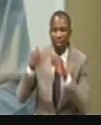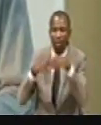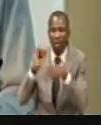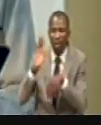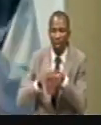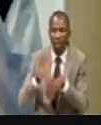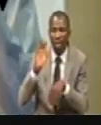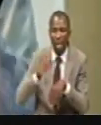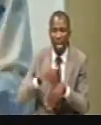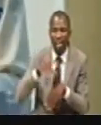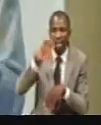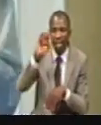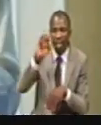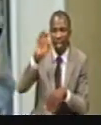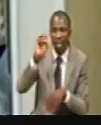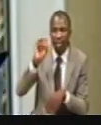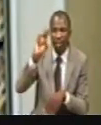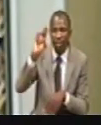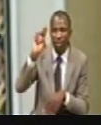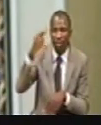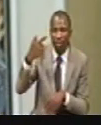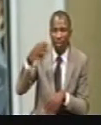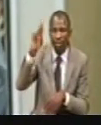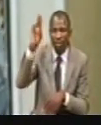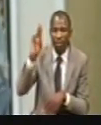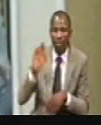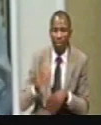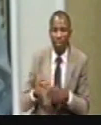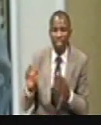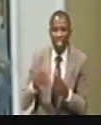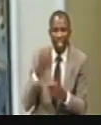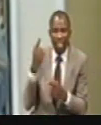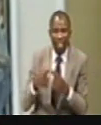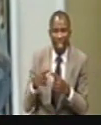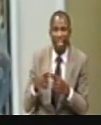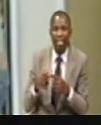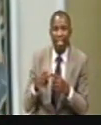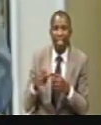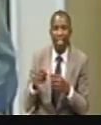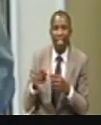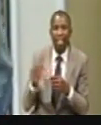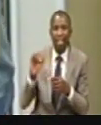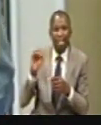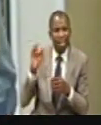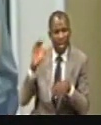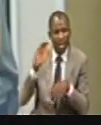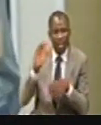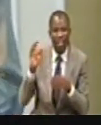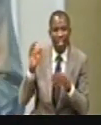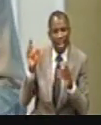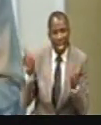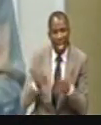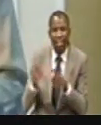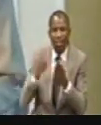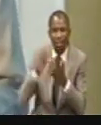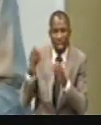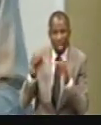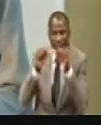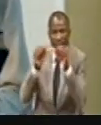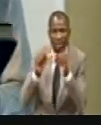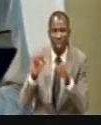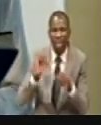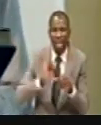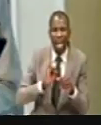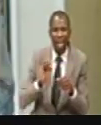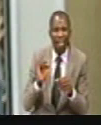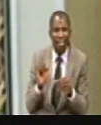Then the crusade was going on at Enugu while I hooked up here. Then along the line,